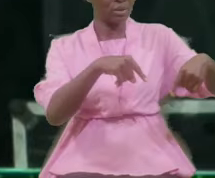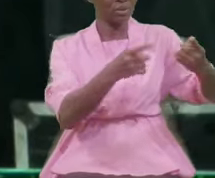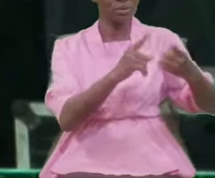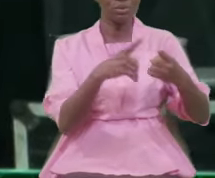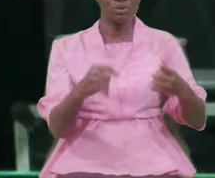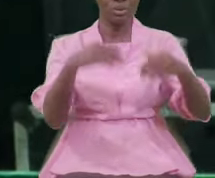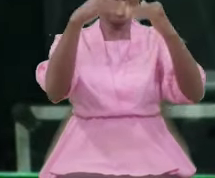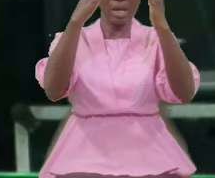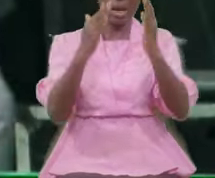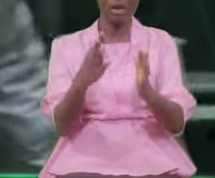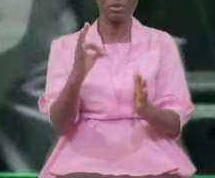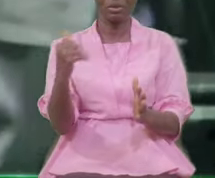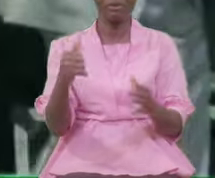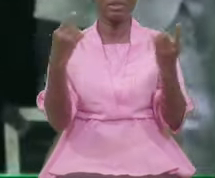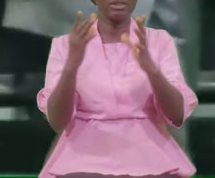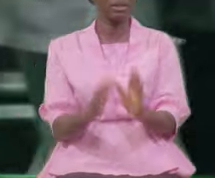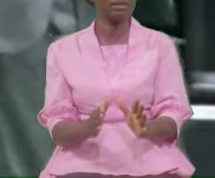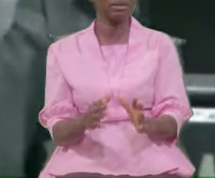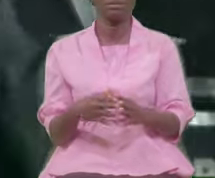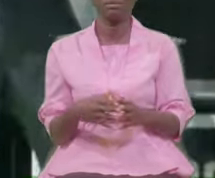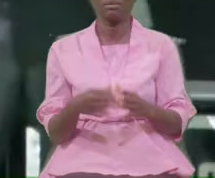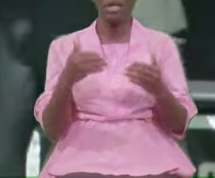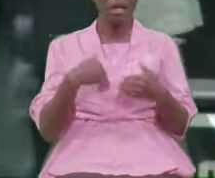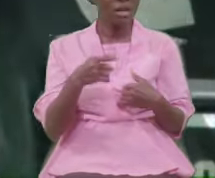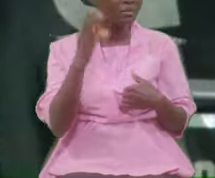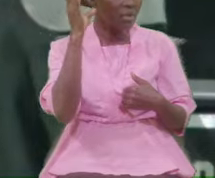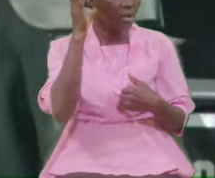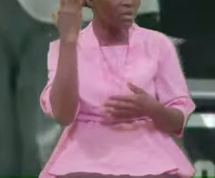saaya Have you ever heard